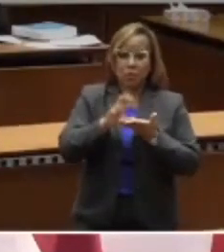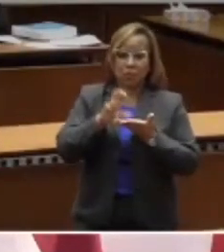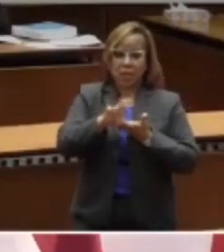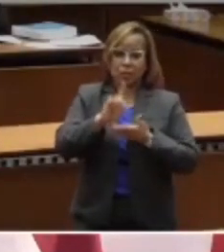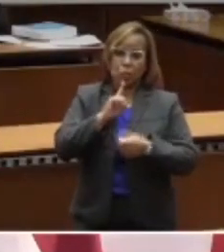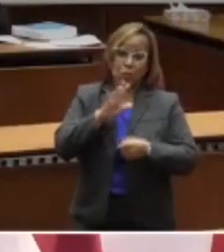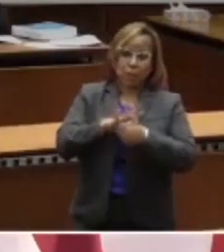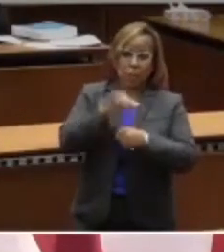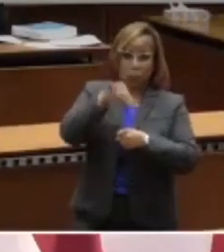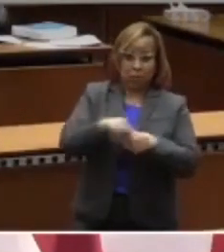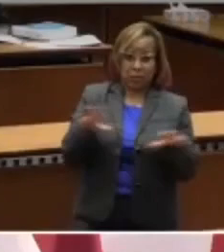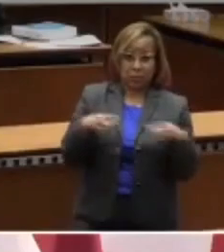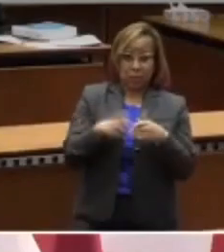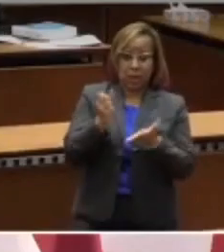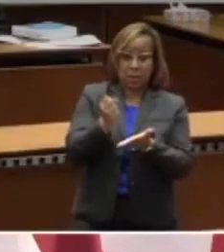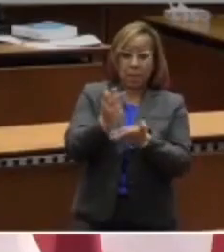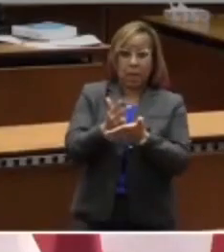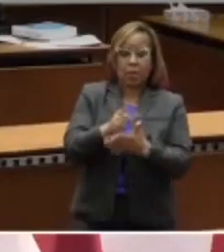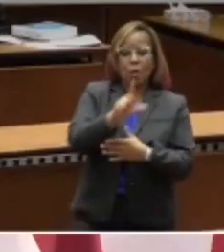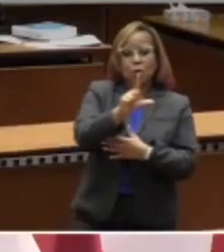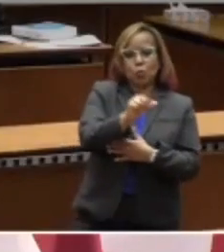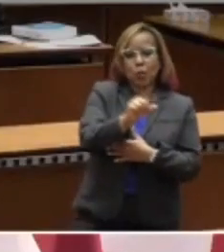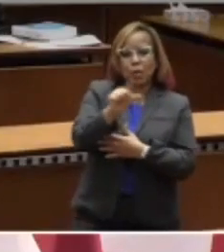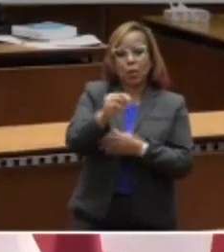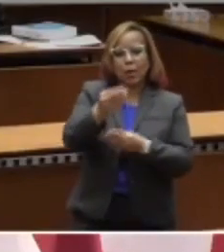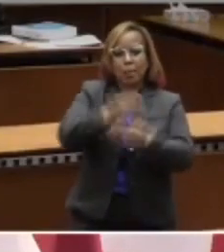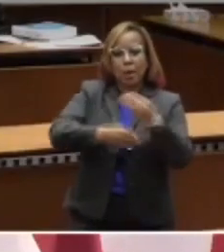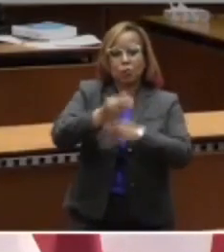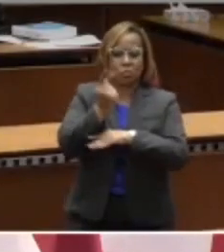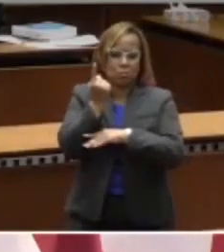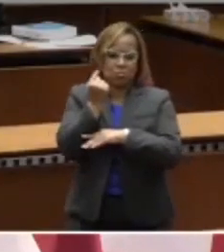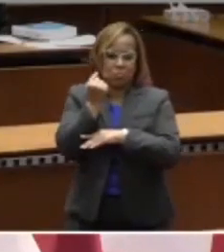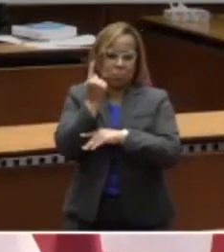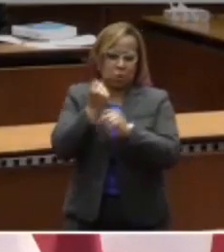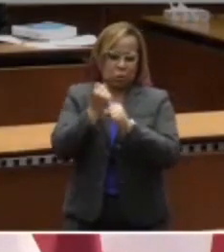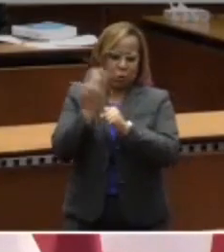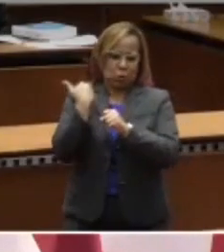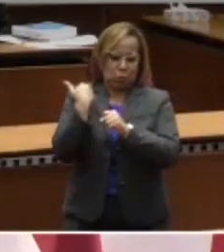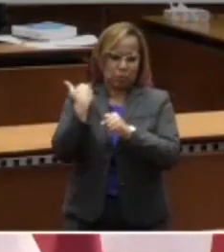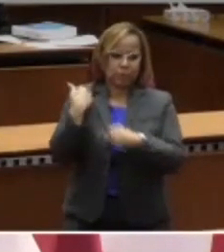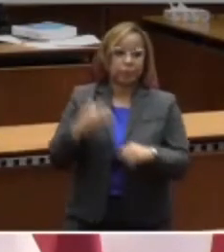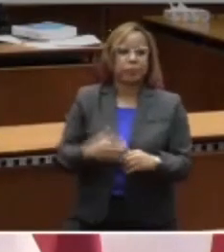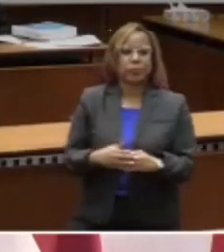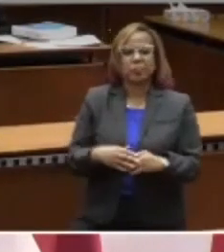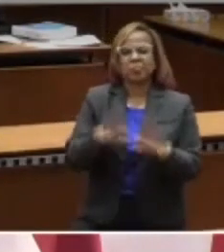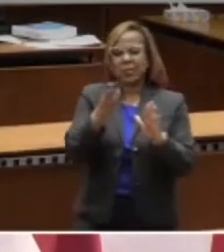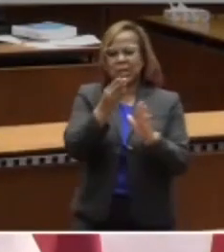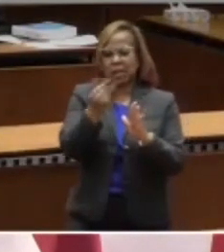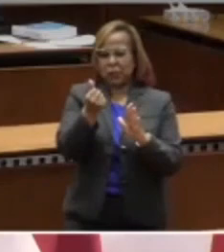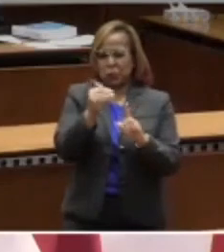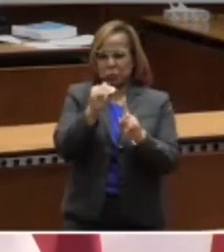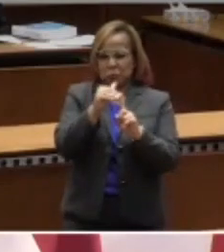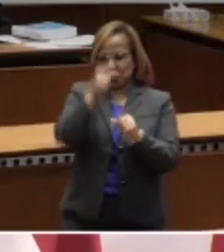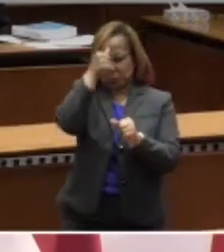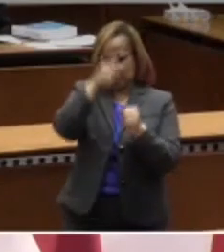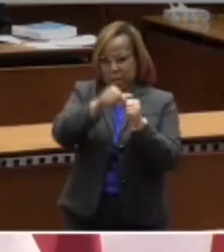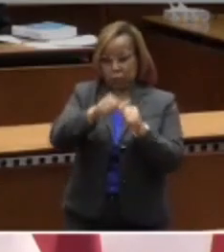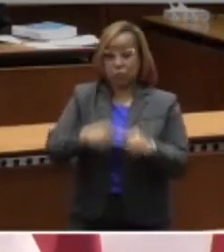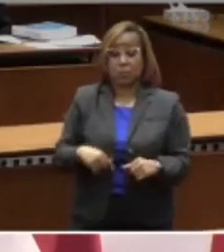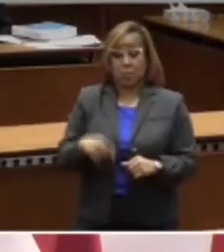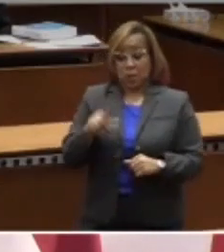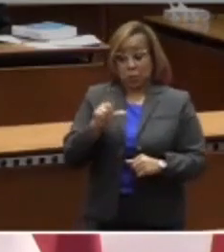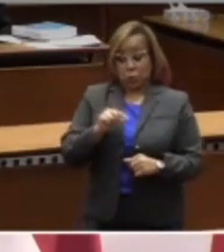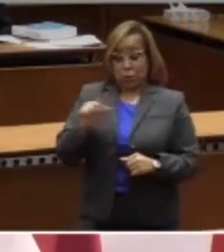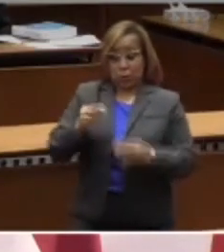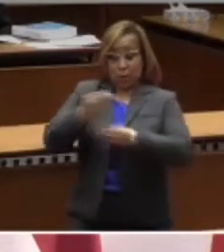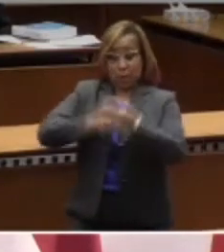pledged when this body passed the 2020 budget a year ago. A few reminders. In the